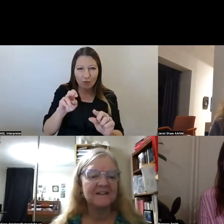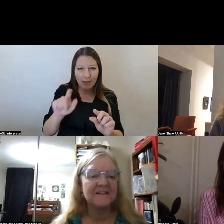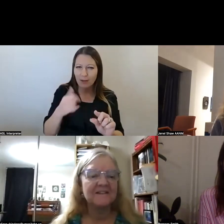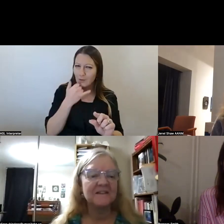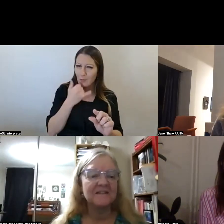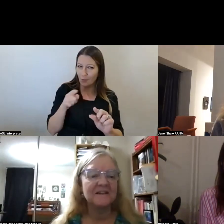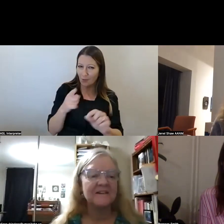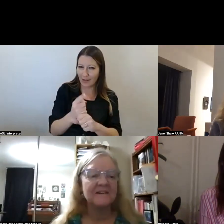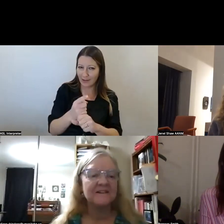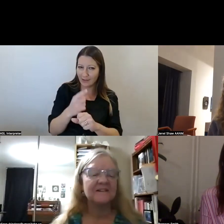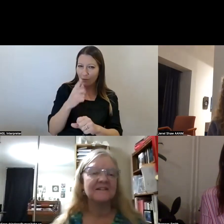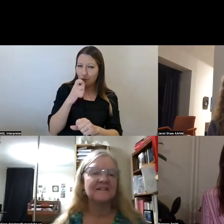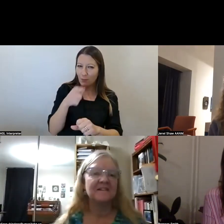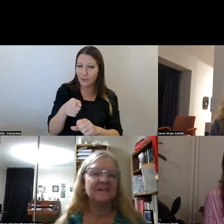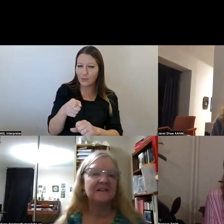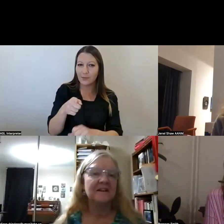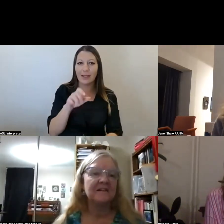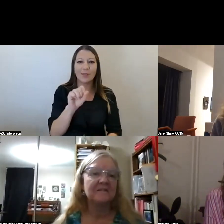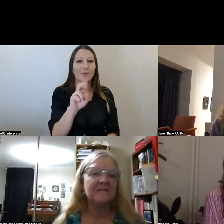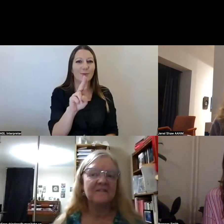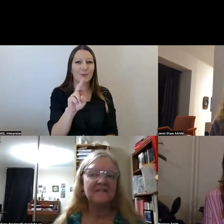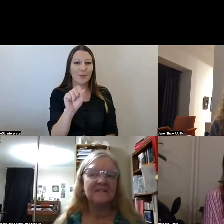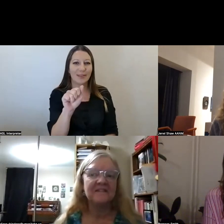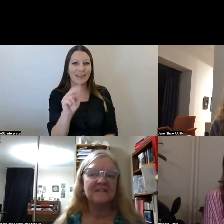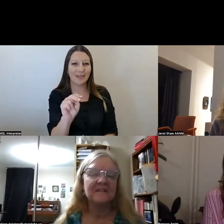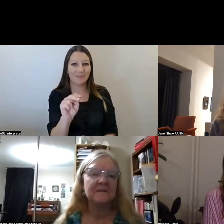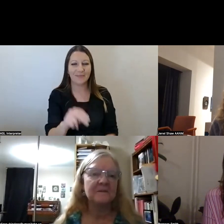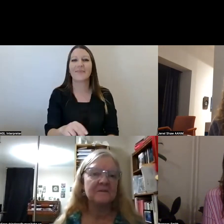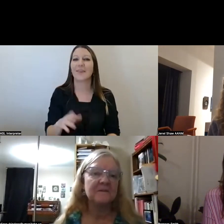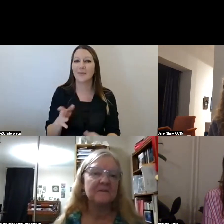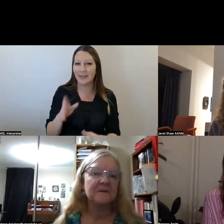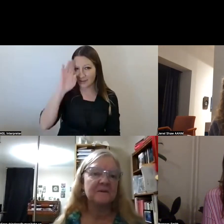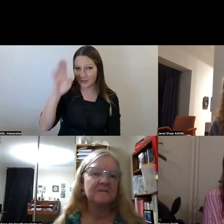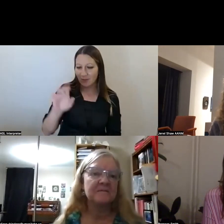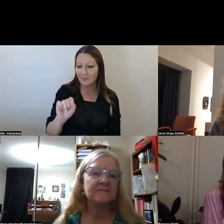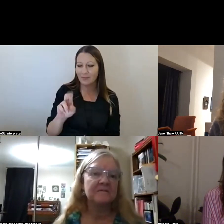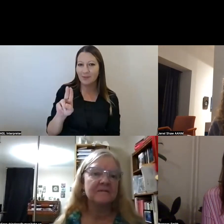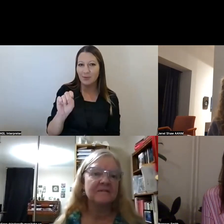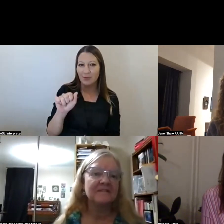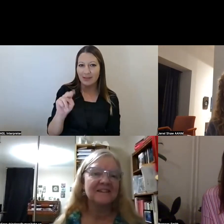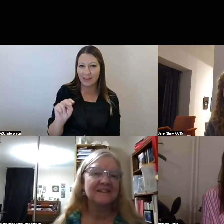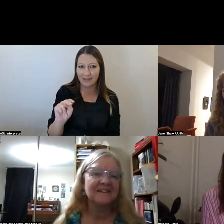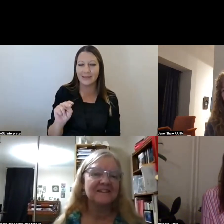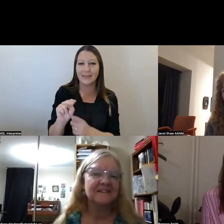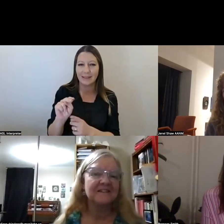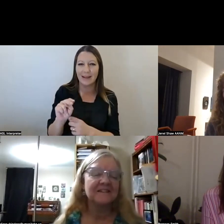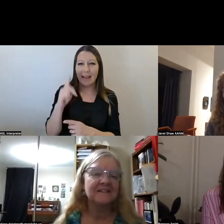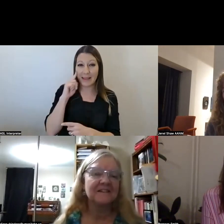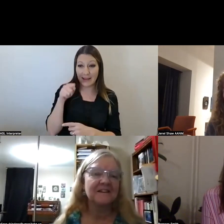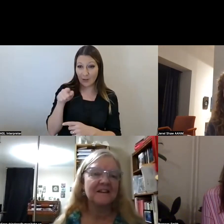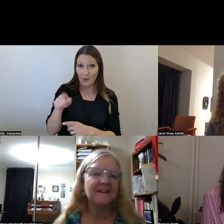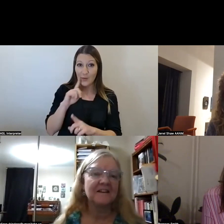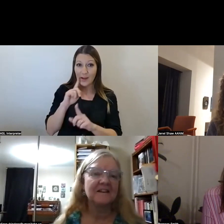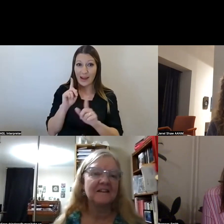Susan Landon. Susan. So yeah. I think you actually answered. I wish I'd could have taken your answer and actually answered that way